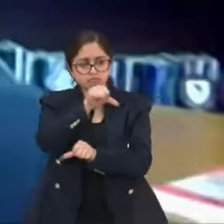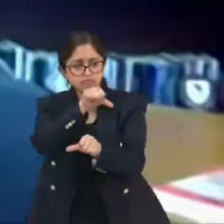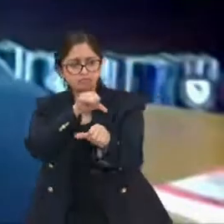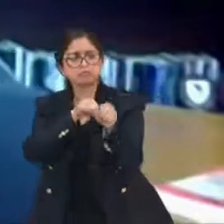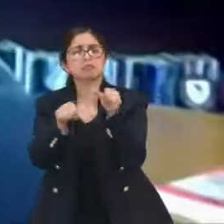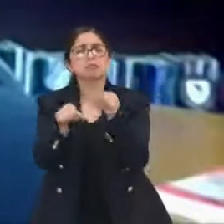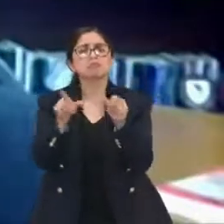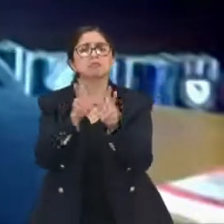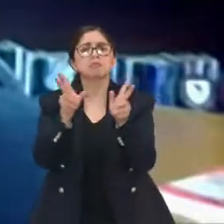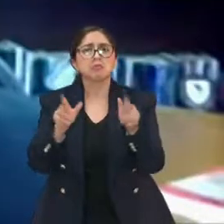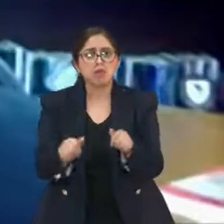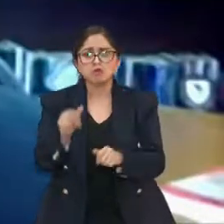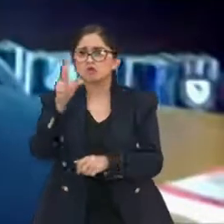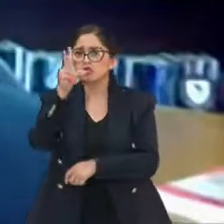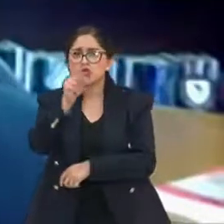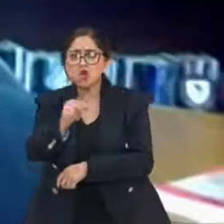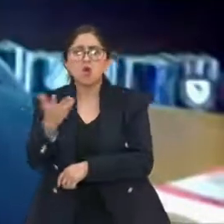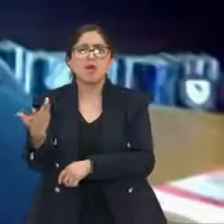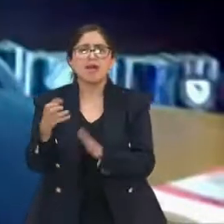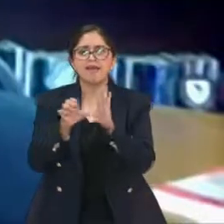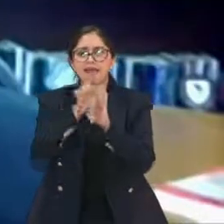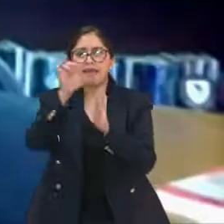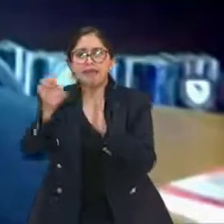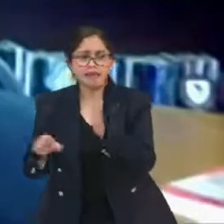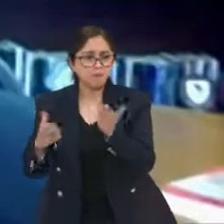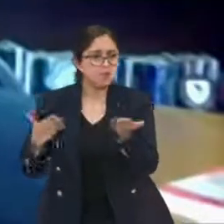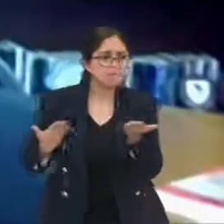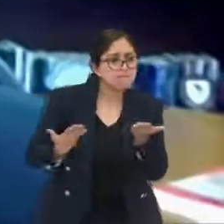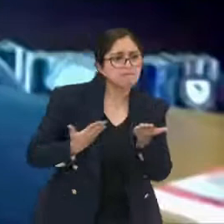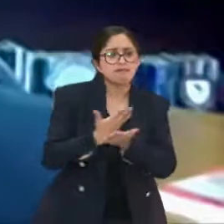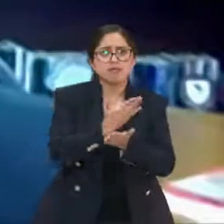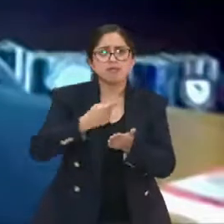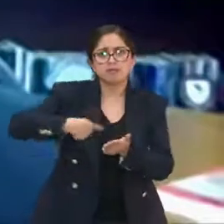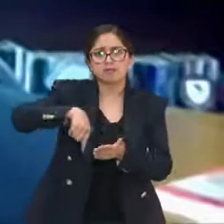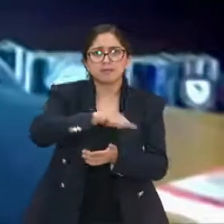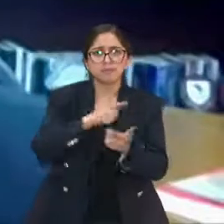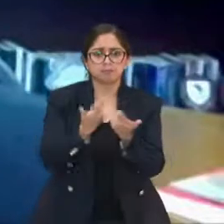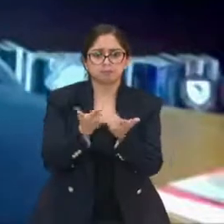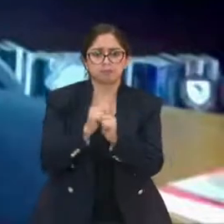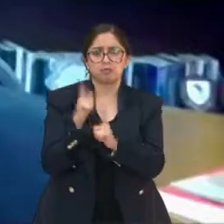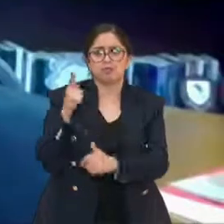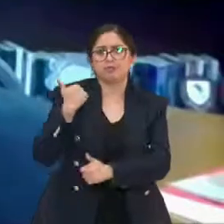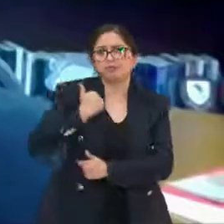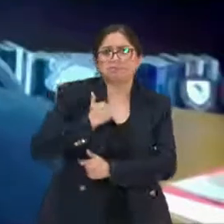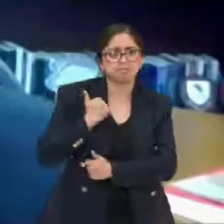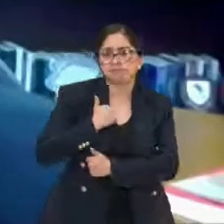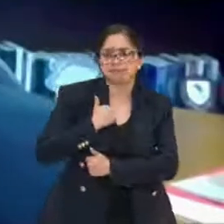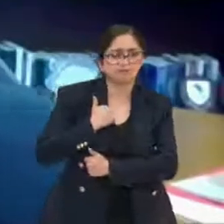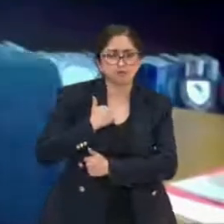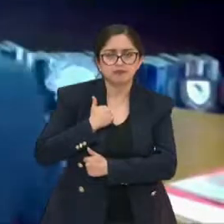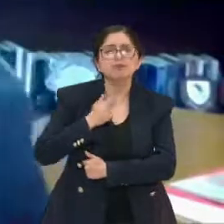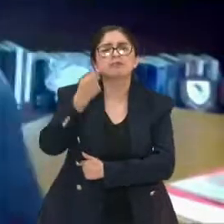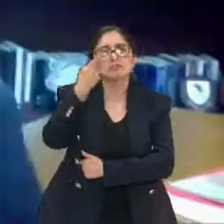election processes and the peaceful power transition and the non-intervention